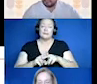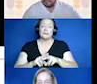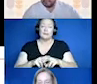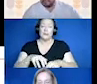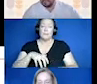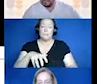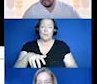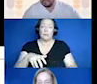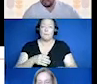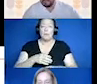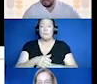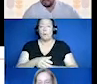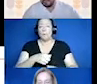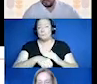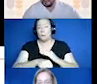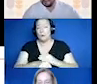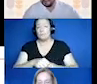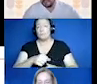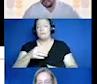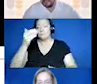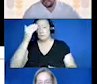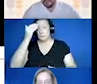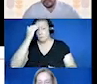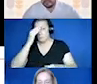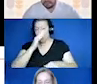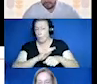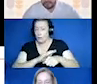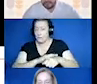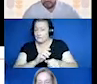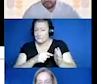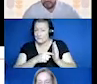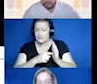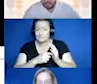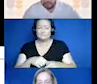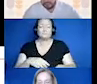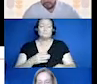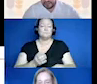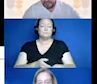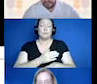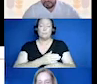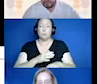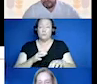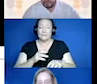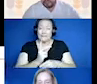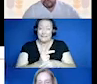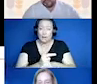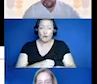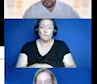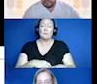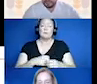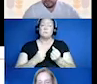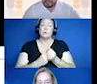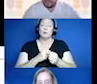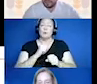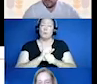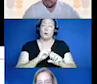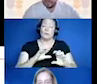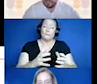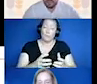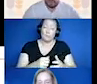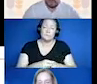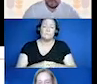and postpartum women's awareness of postpartum warning signs, improving access to care, supporting workforce and workforce